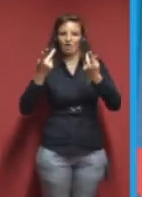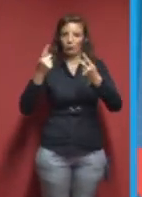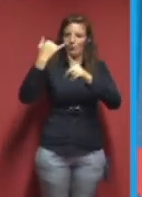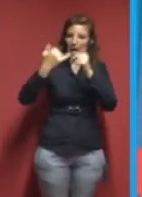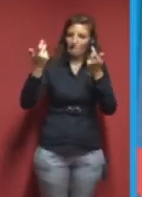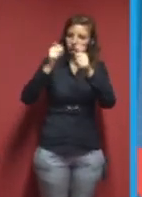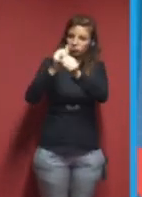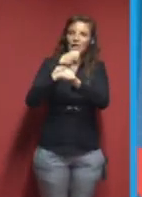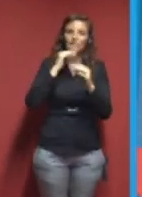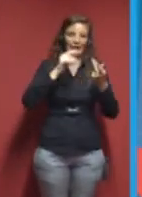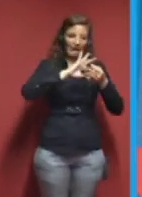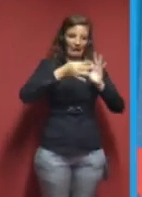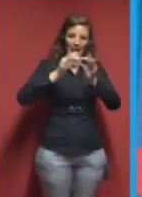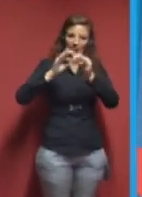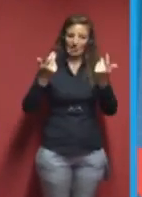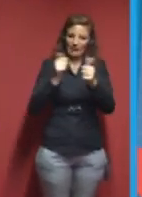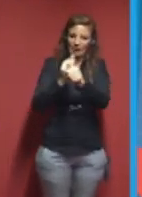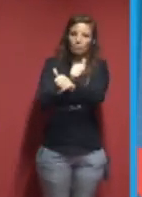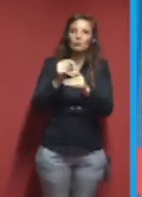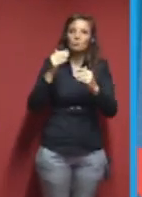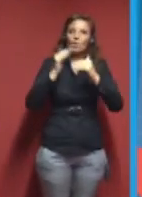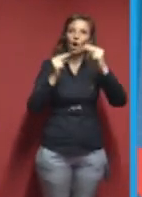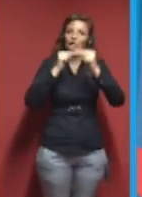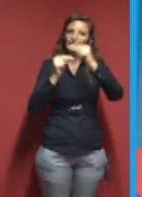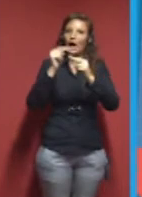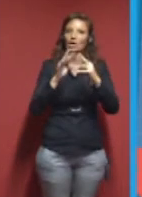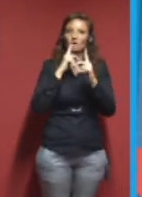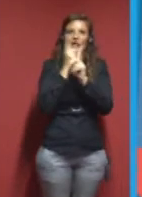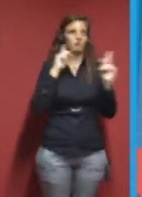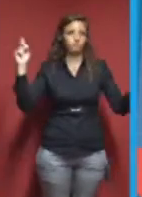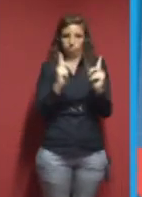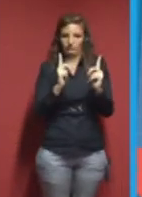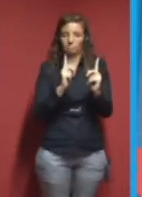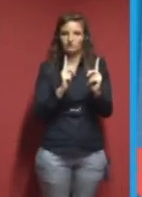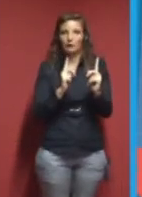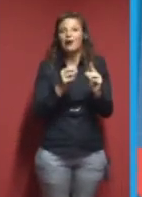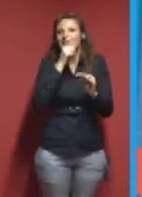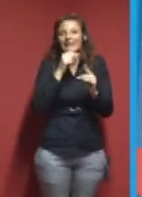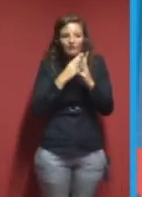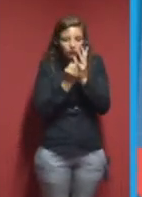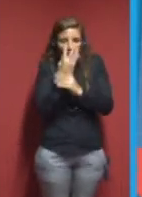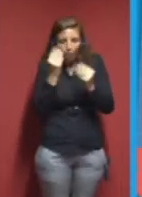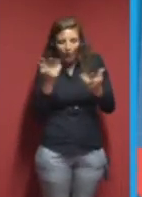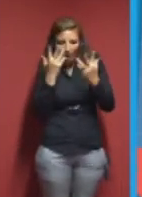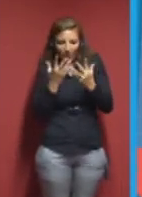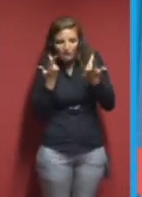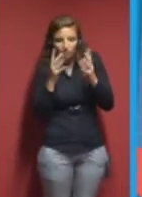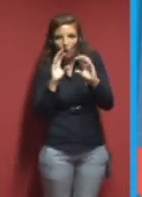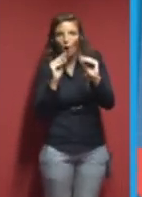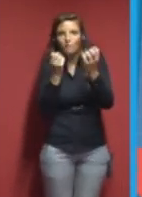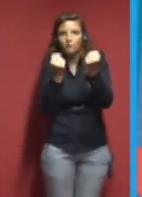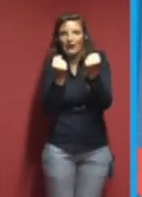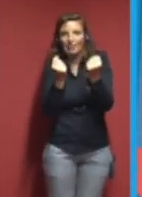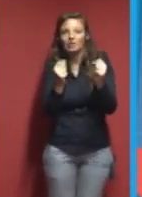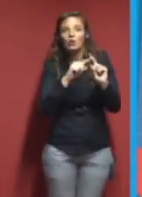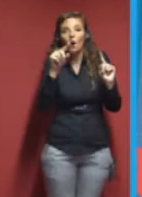for creating something physical, some goods and products. The supply chain that you see here on the screen is the supply chain of a big pen. So something very